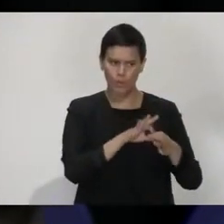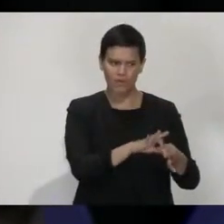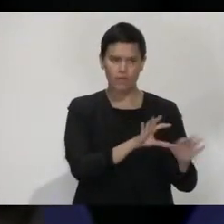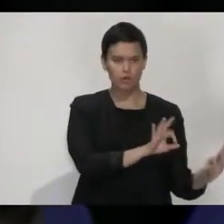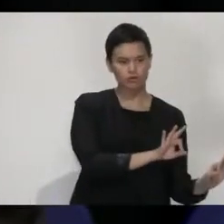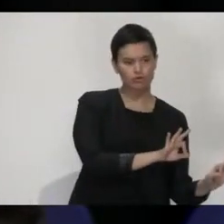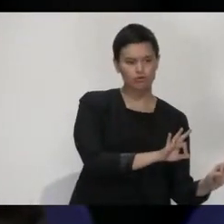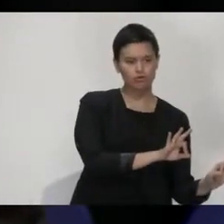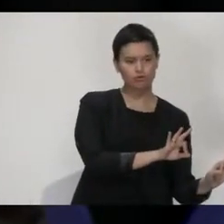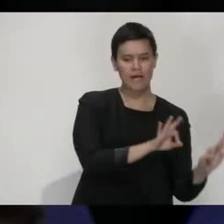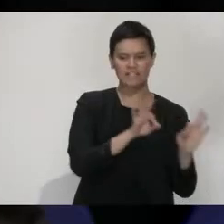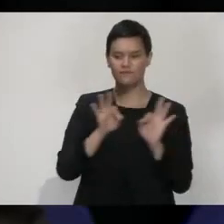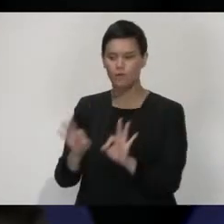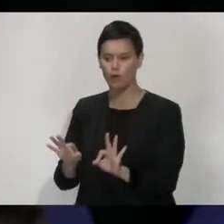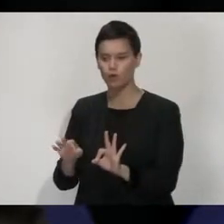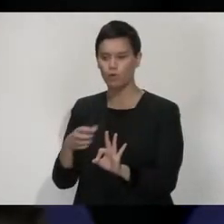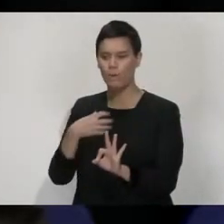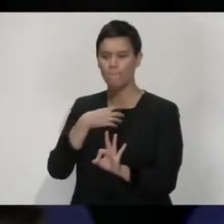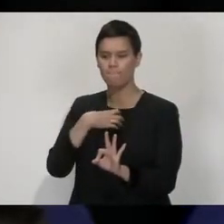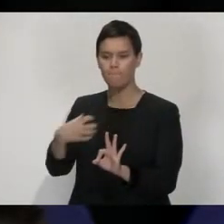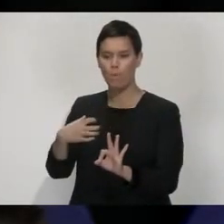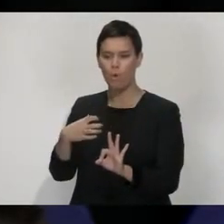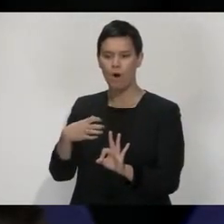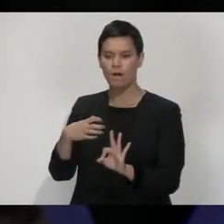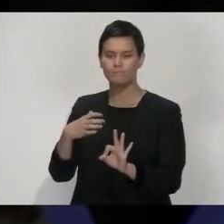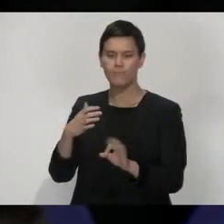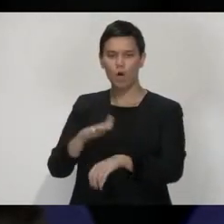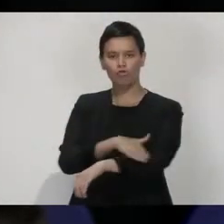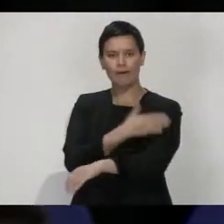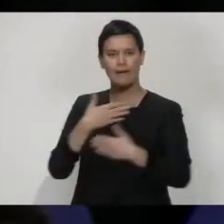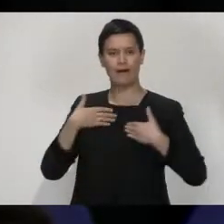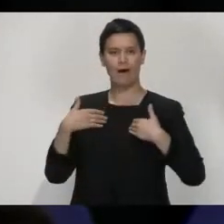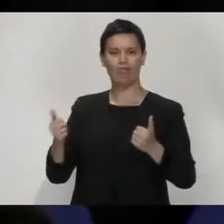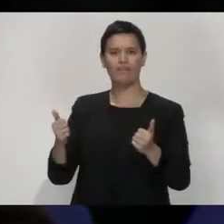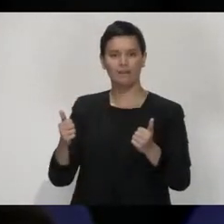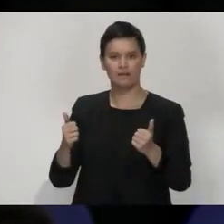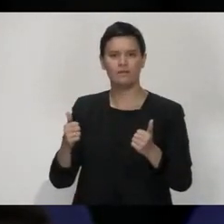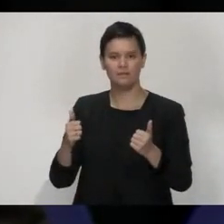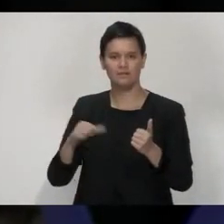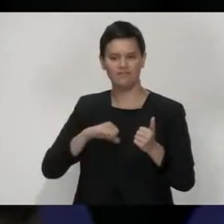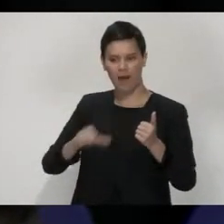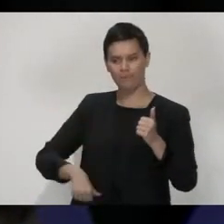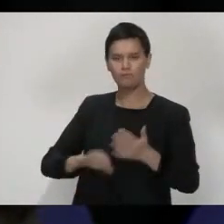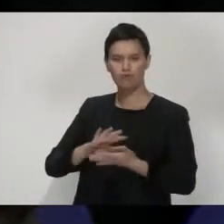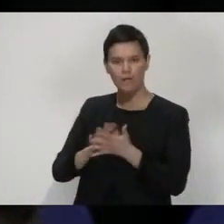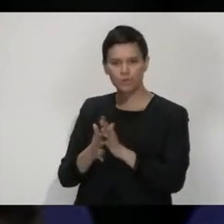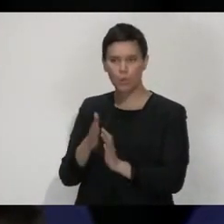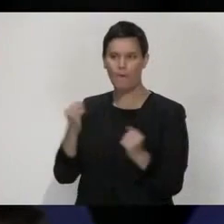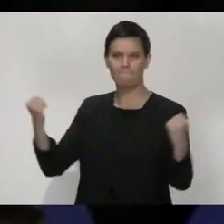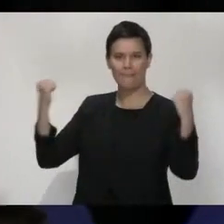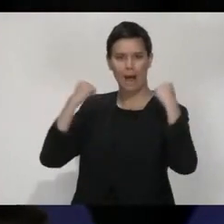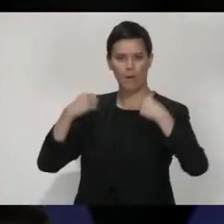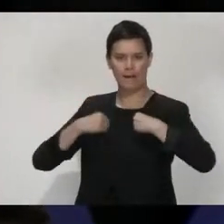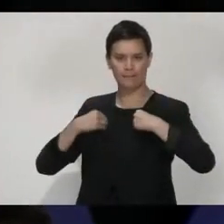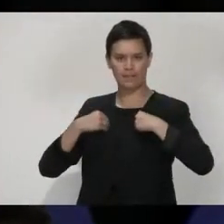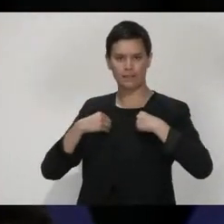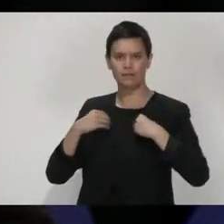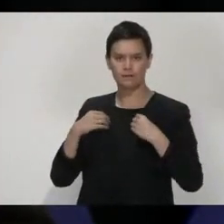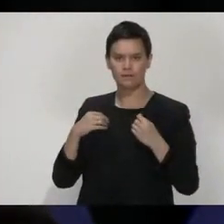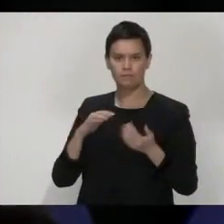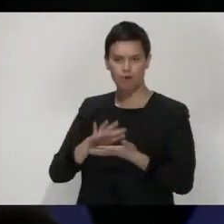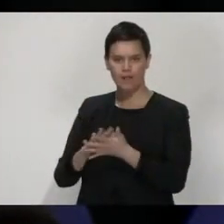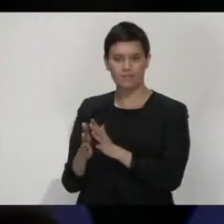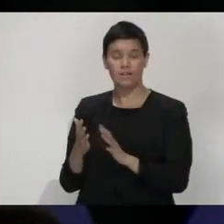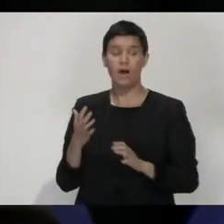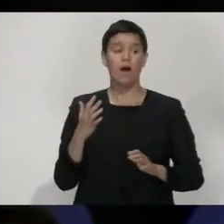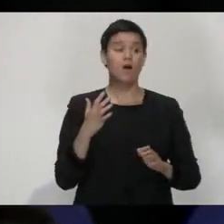those discussions. I'm clear, and the government has been clear for some time now, that a managed exit is better than an